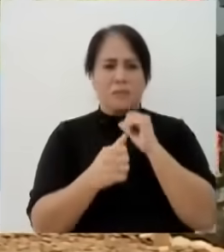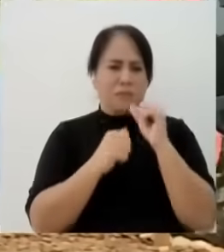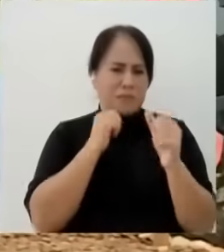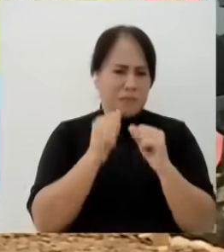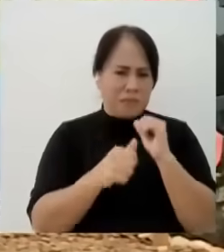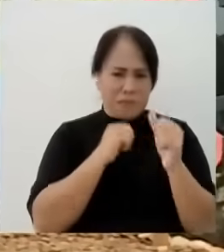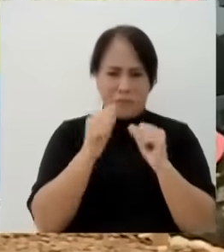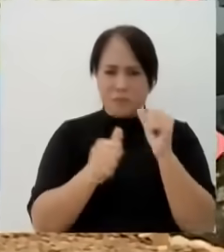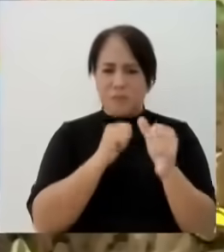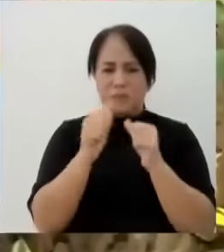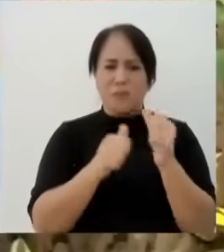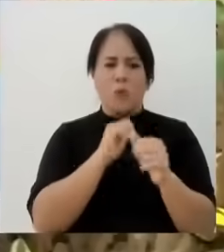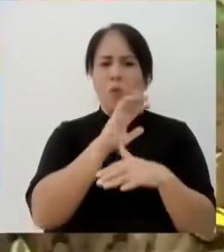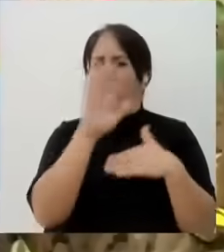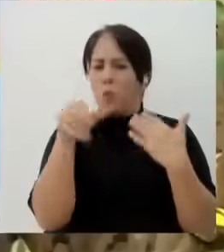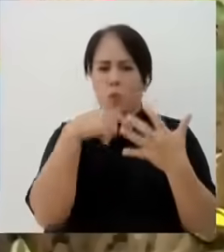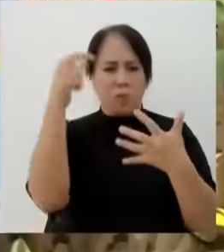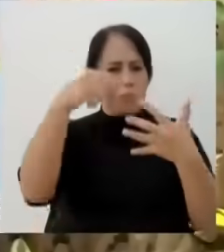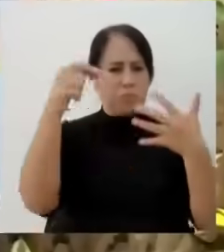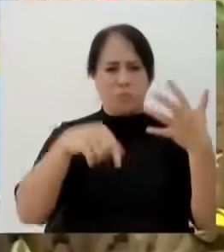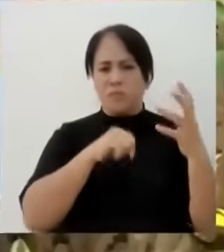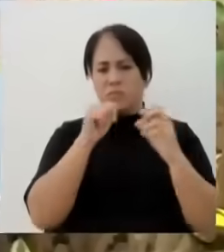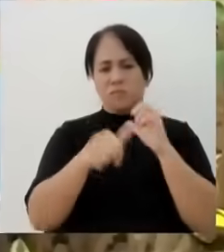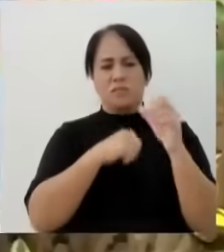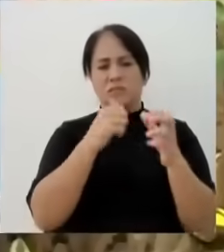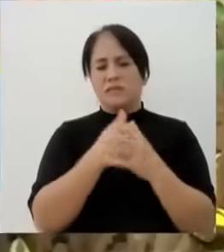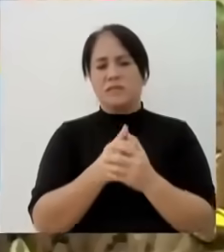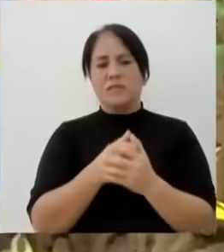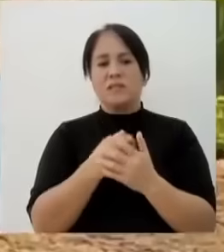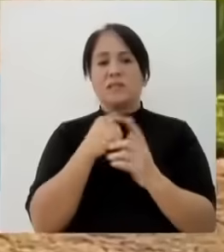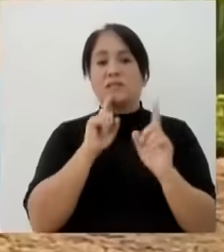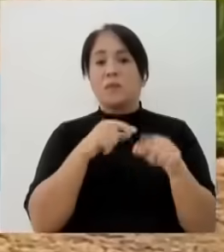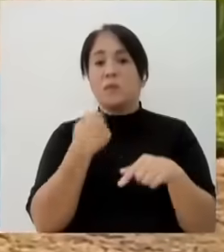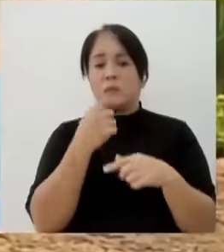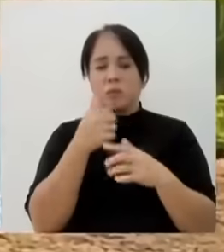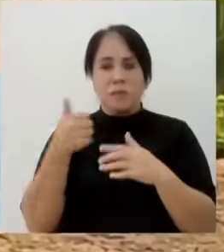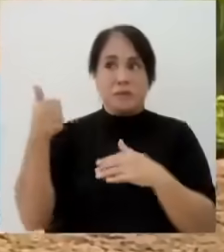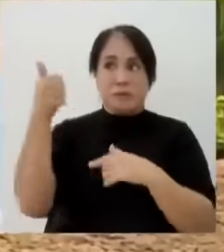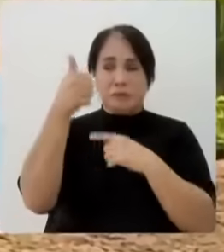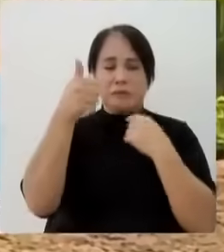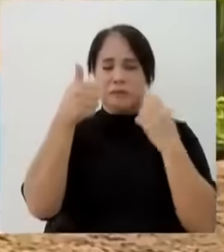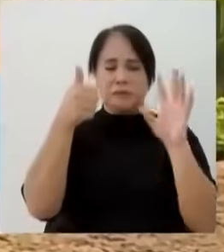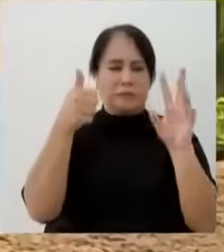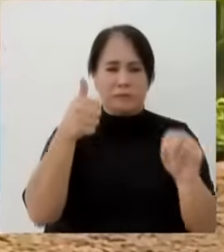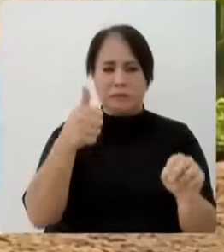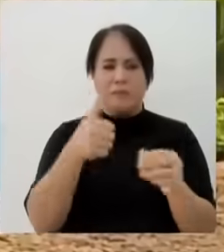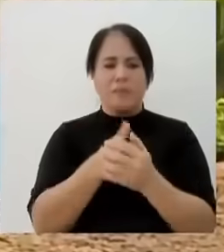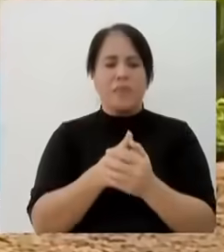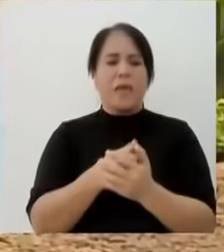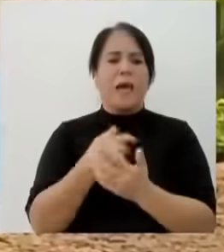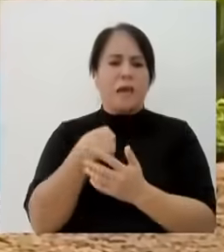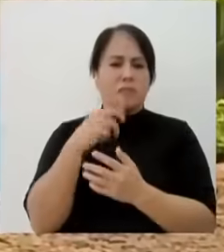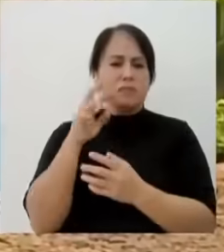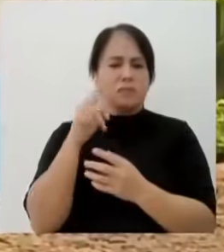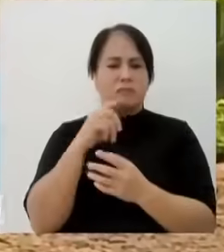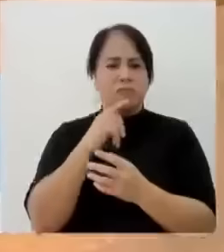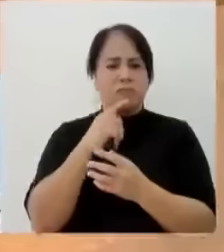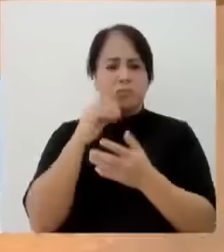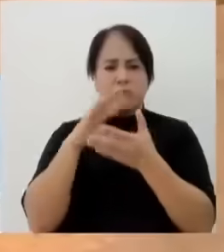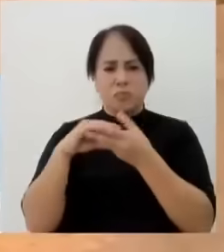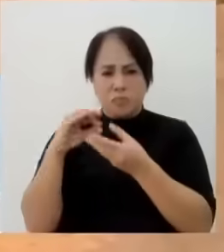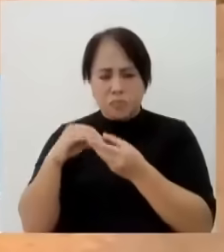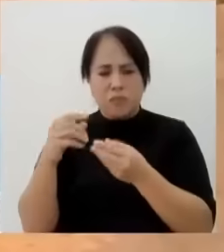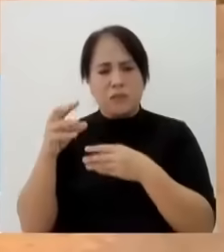denial of all the allegations being thrown at them, especially the testimonies that were given by